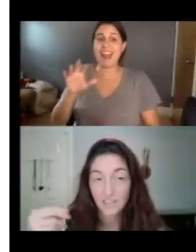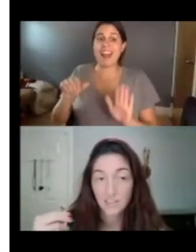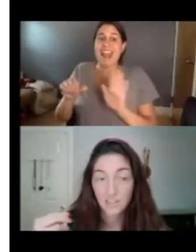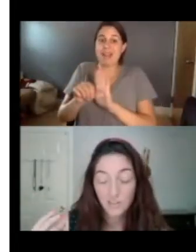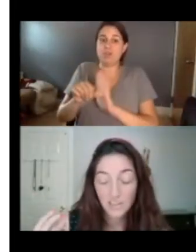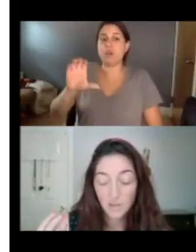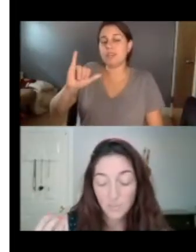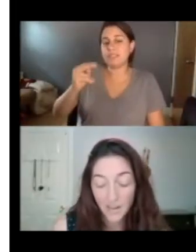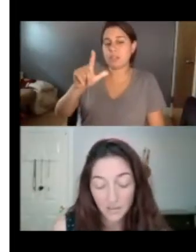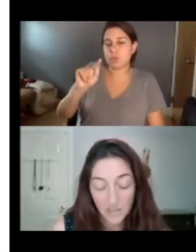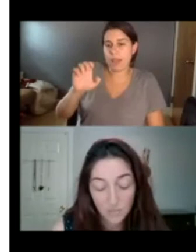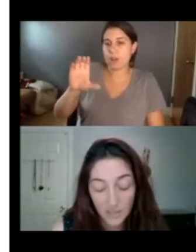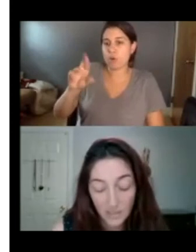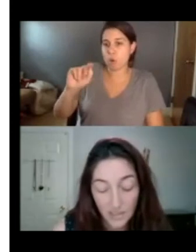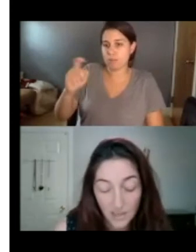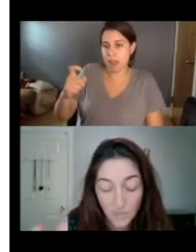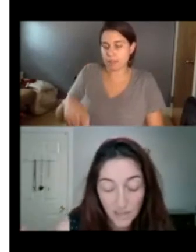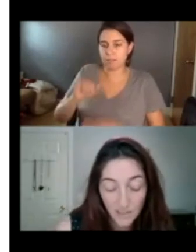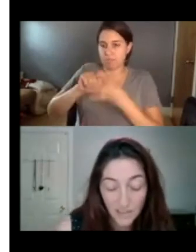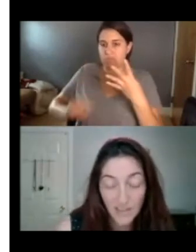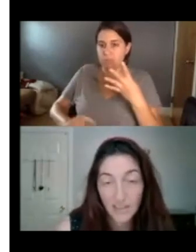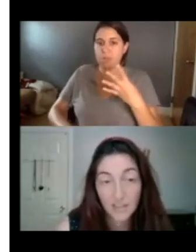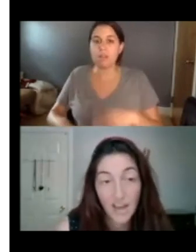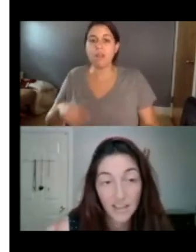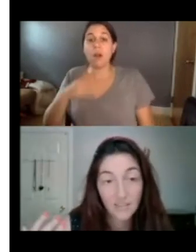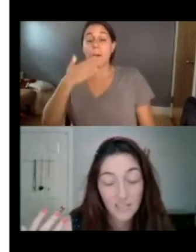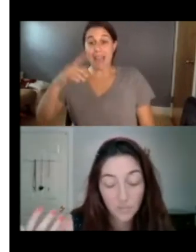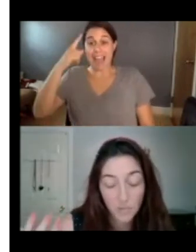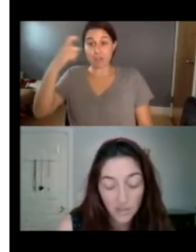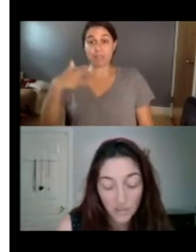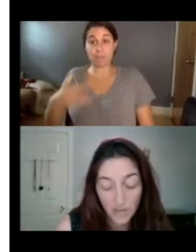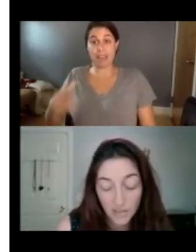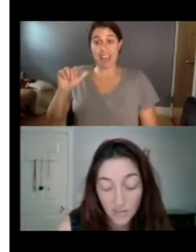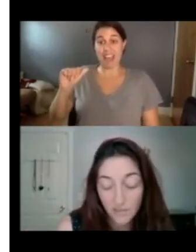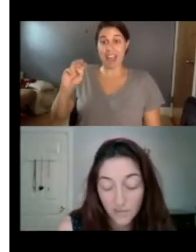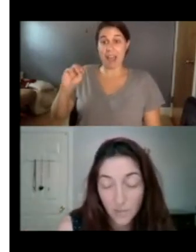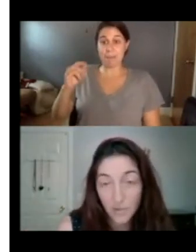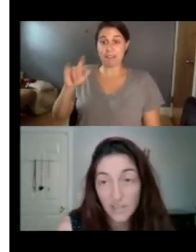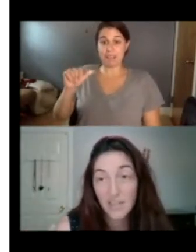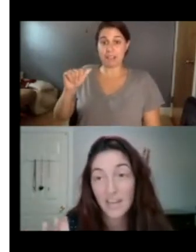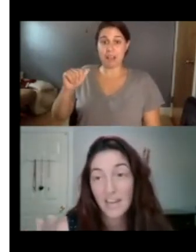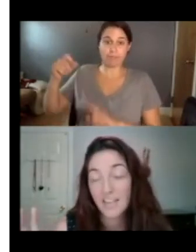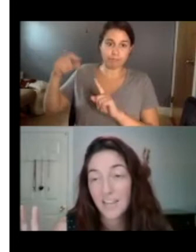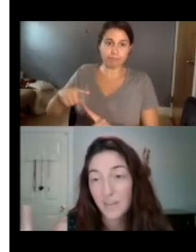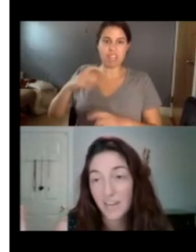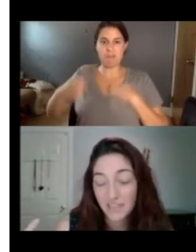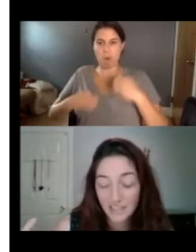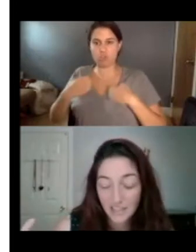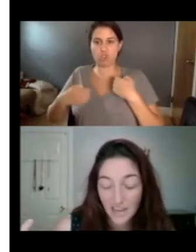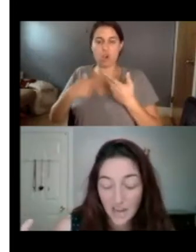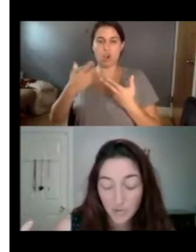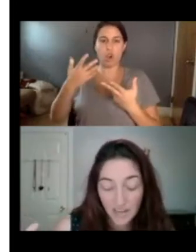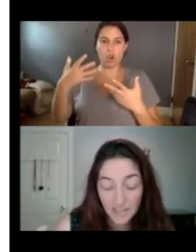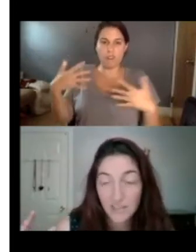that during bad dreams, the amygdala kind of activates emotional arousal and fear memories, and the